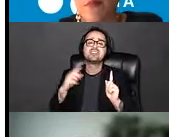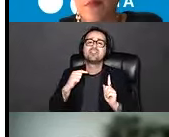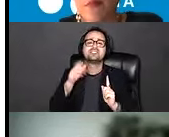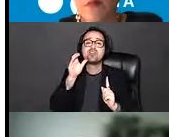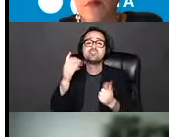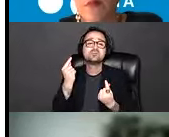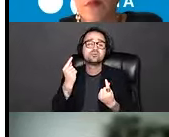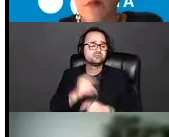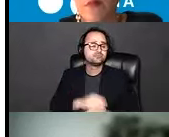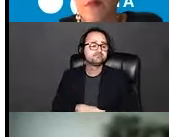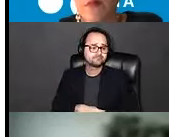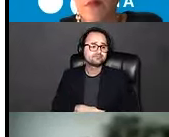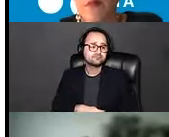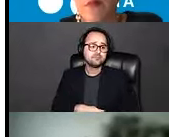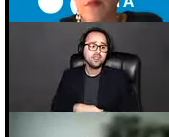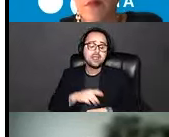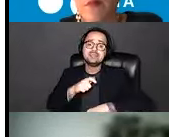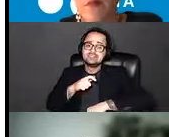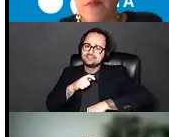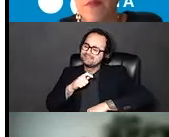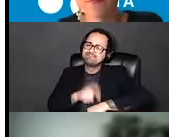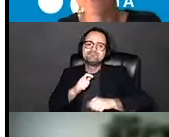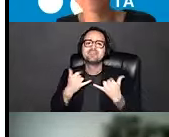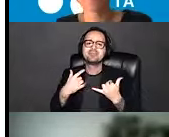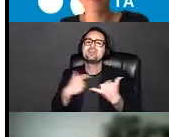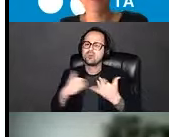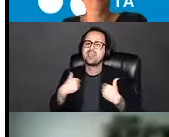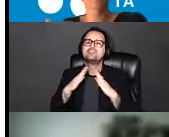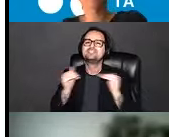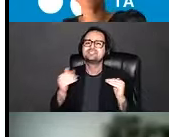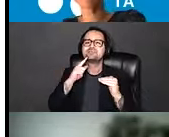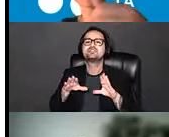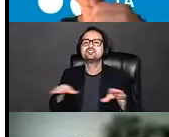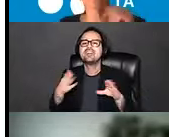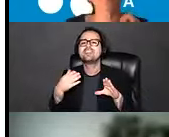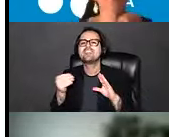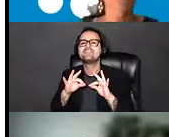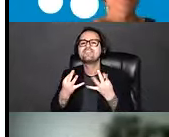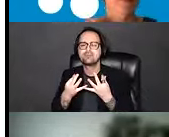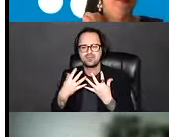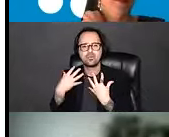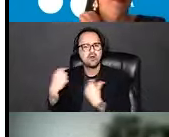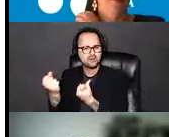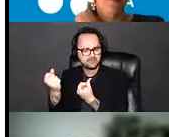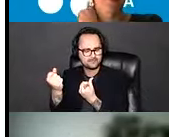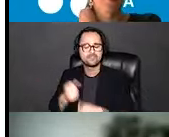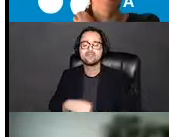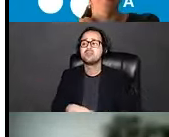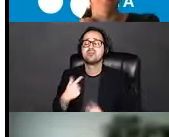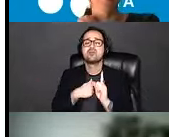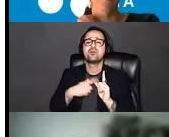of it's time that we have systems of child and family well-being, that we know we've got to build